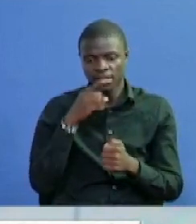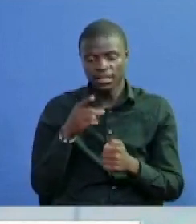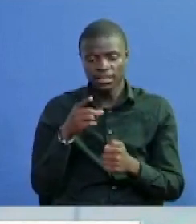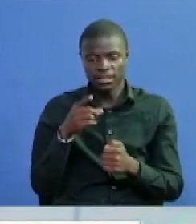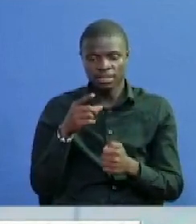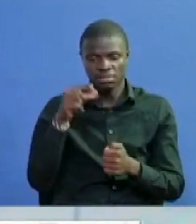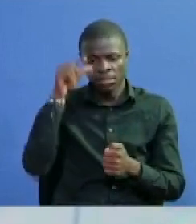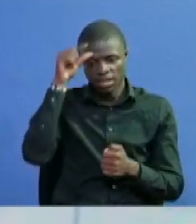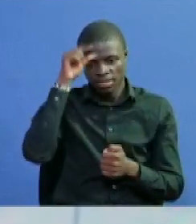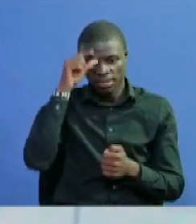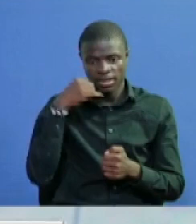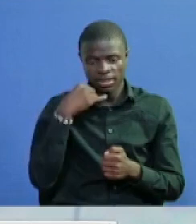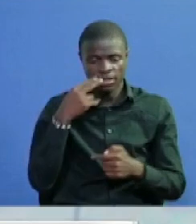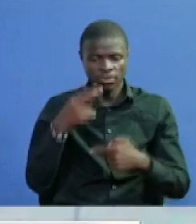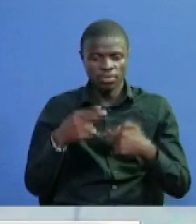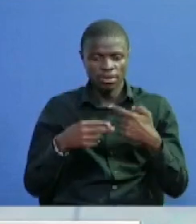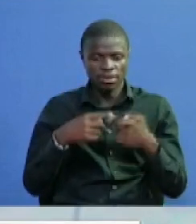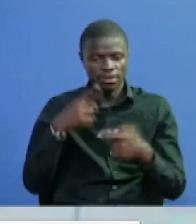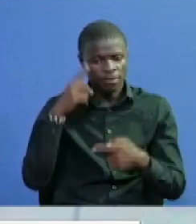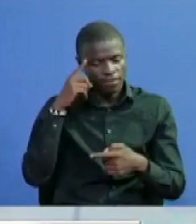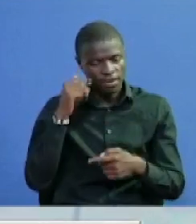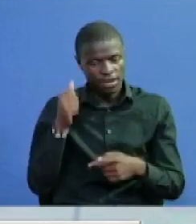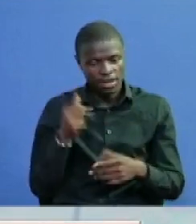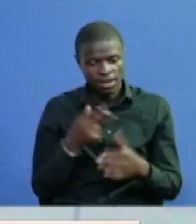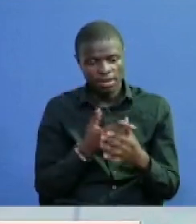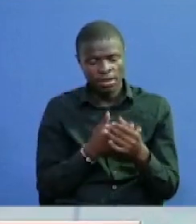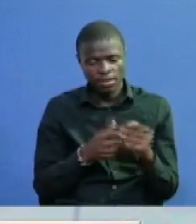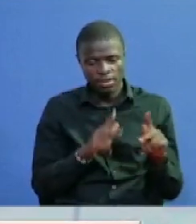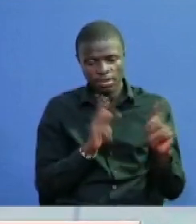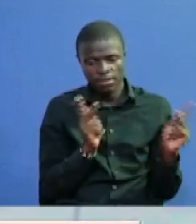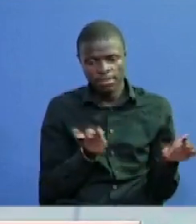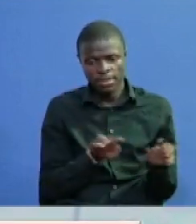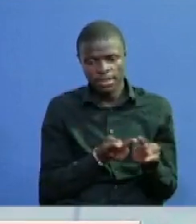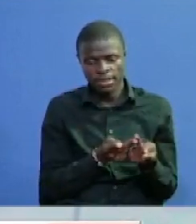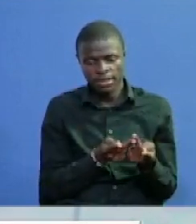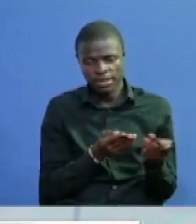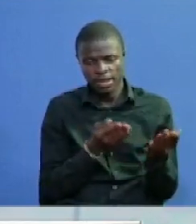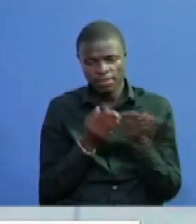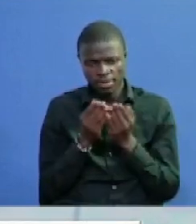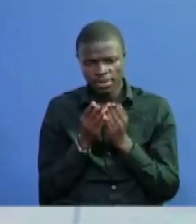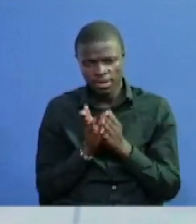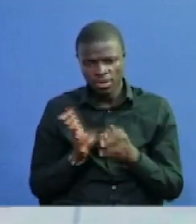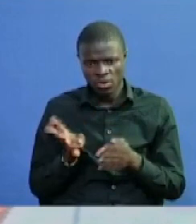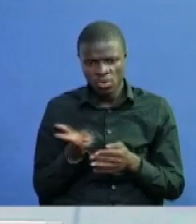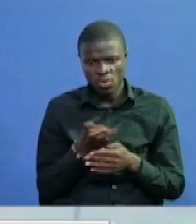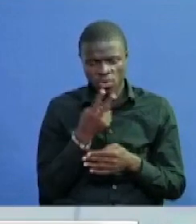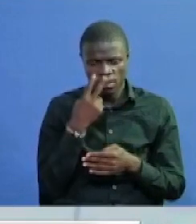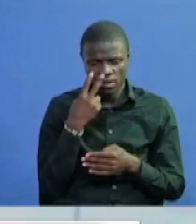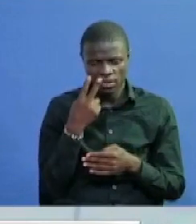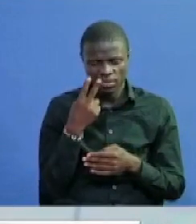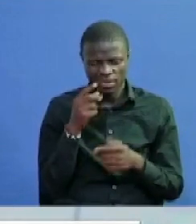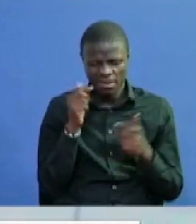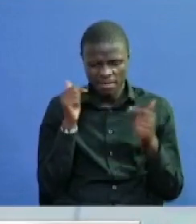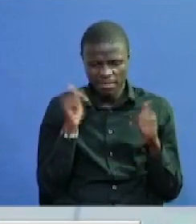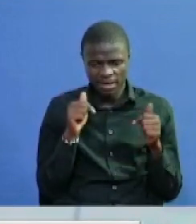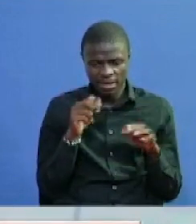go into a bipartisan approach. And so we saw today, immediately on that same material